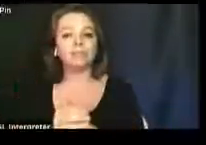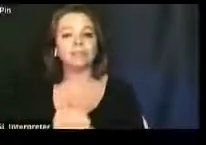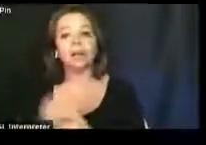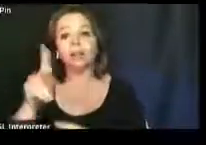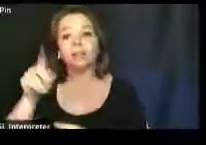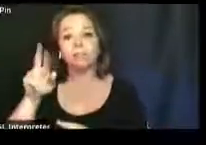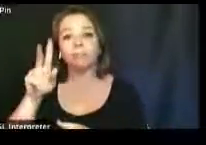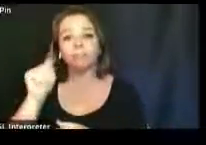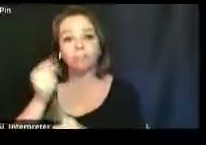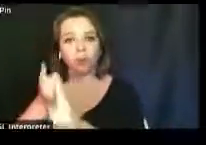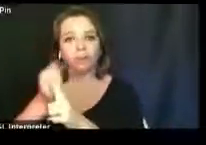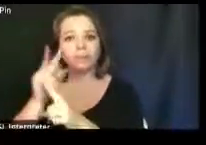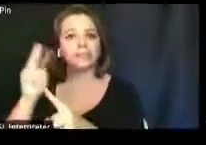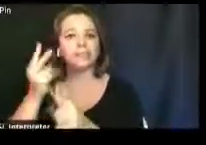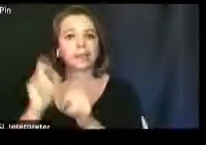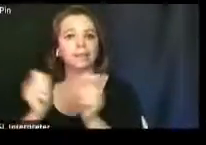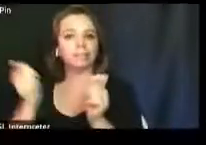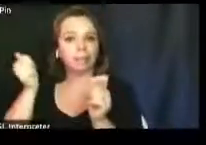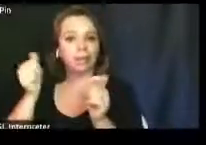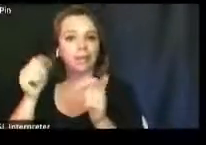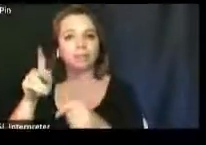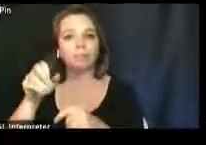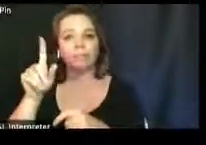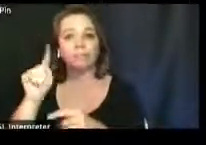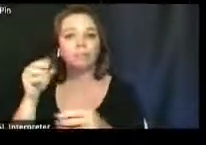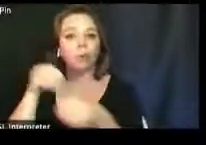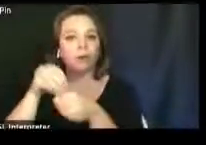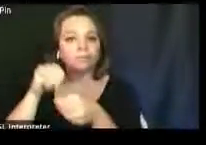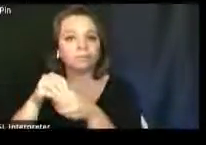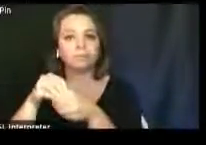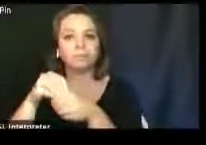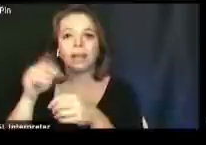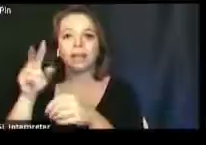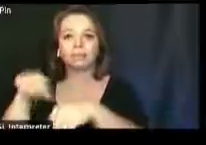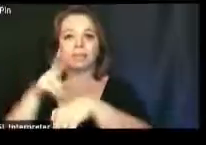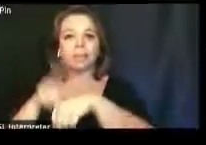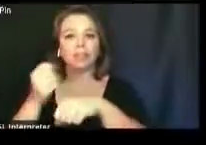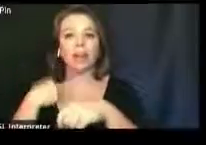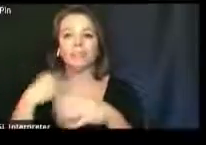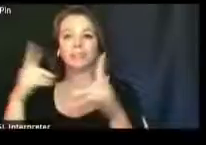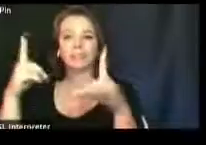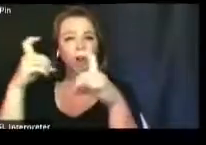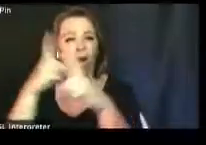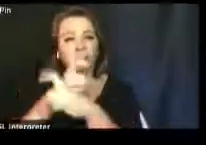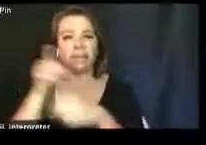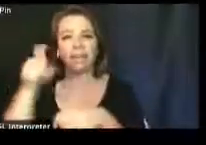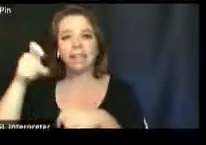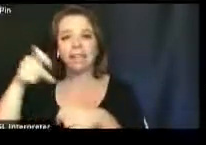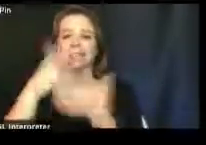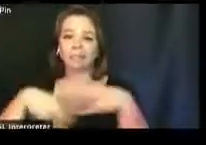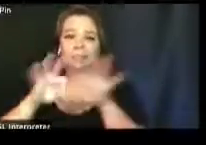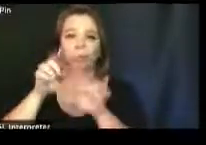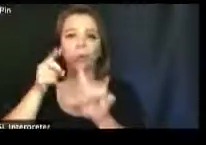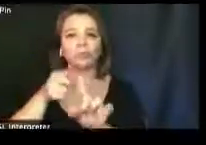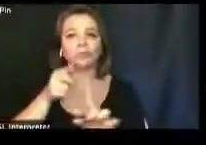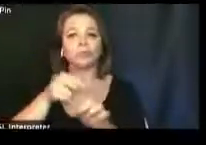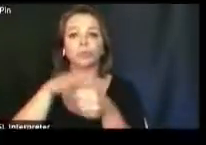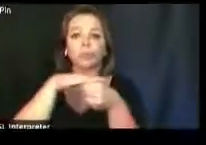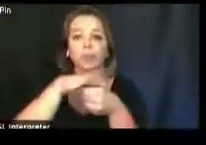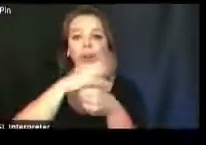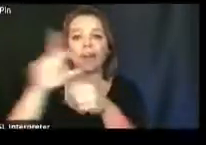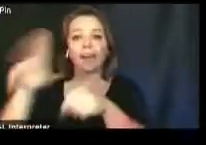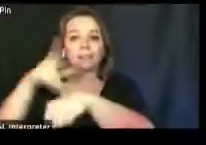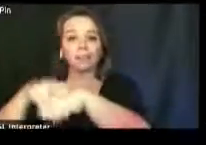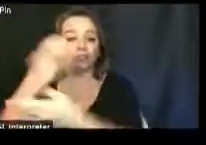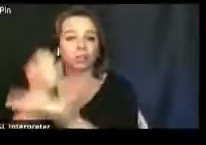largest container port in the nation, has complex and unique needs that are vital to our regional and national economy. The port accounts for more